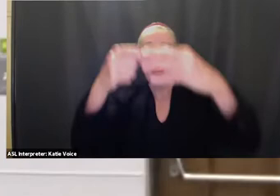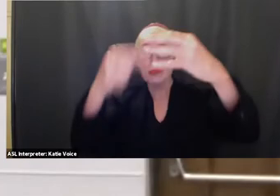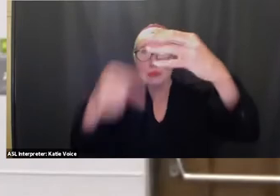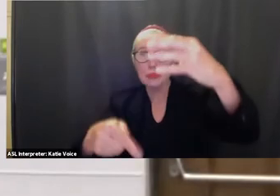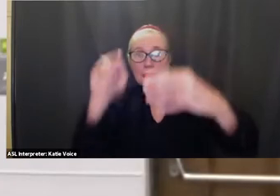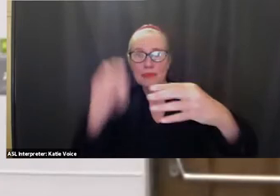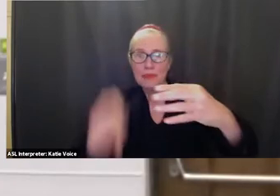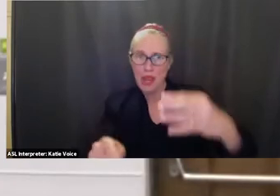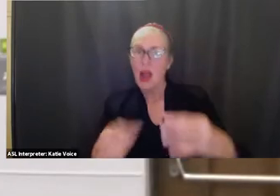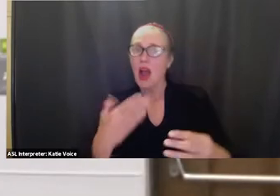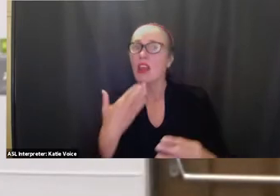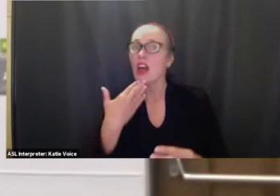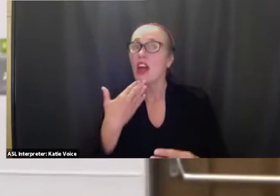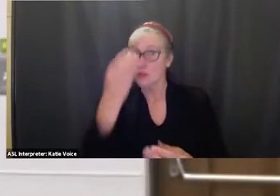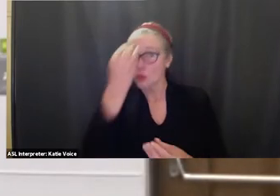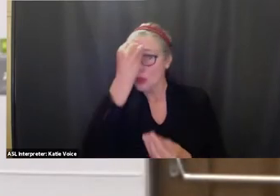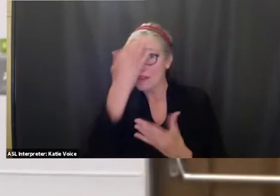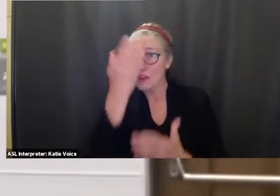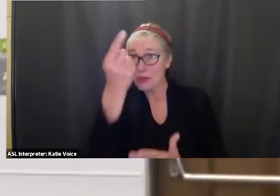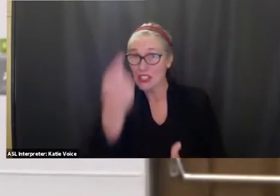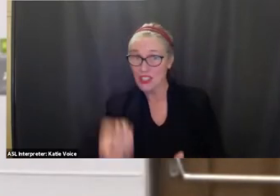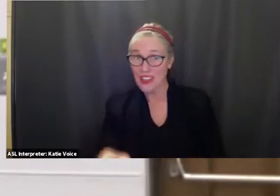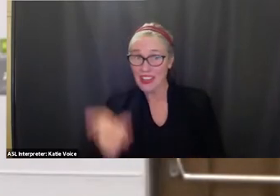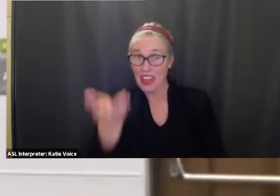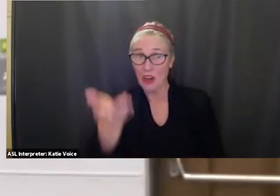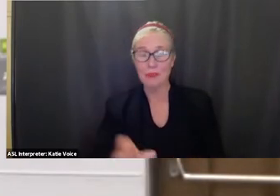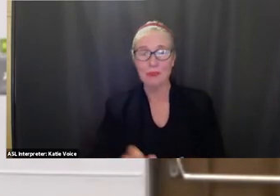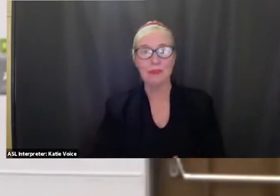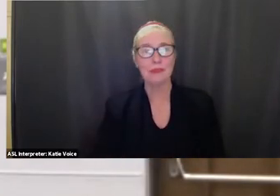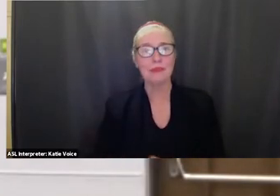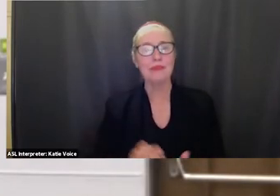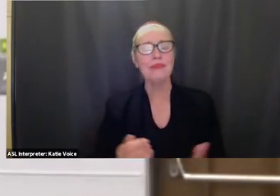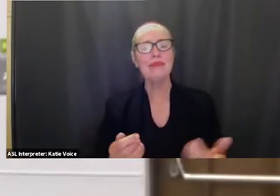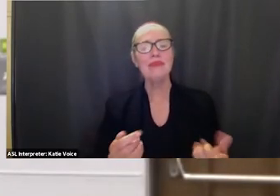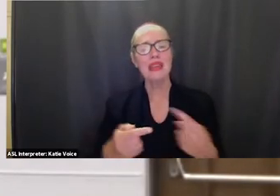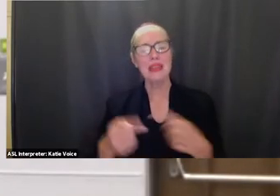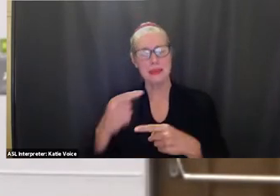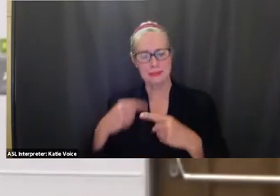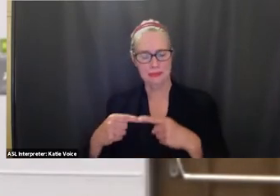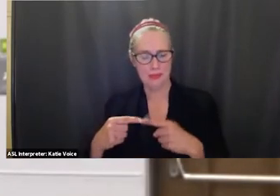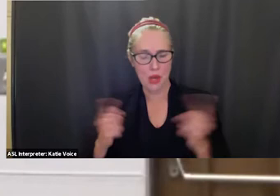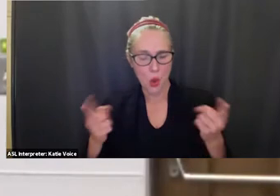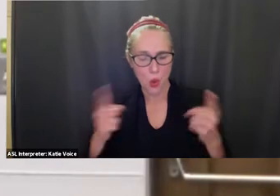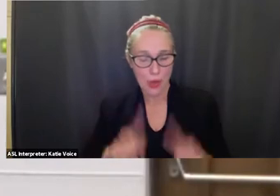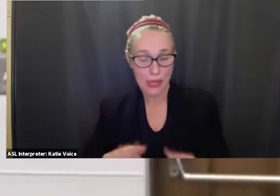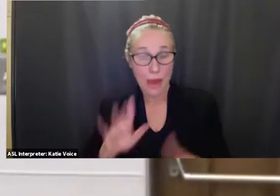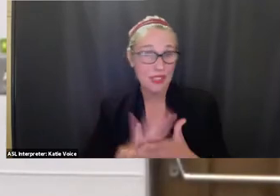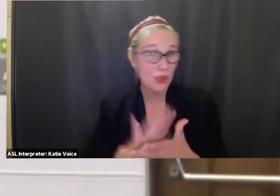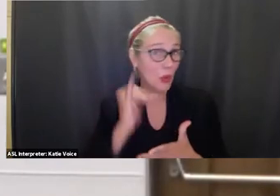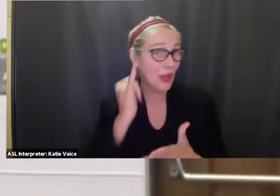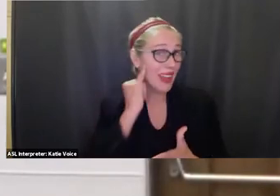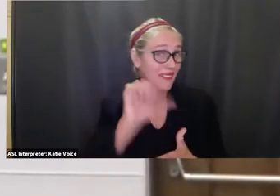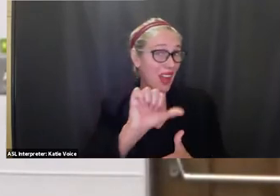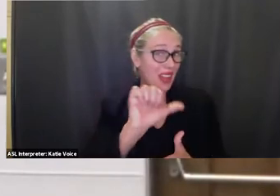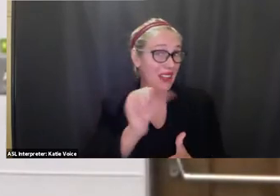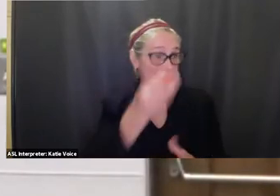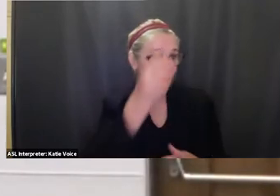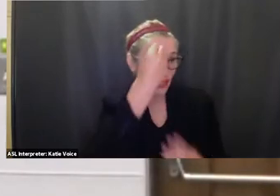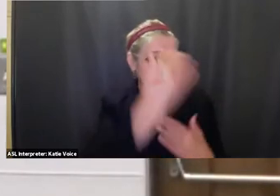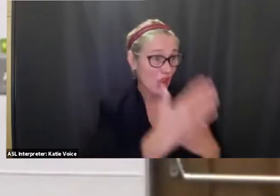of good information so let's go then to what happens uh at the school if we get a notification of